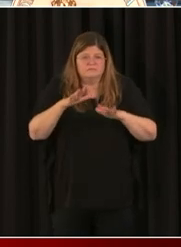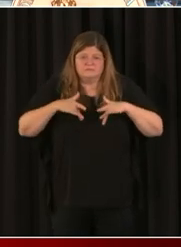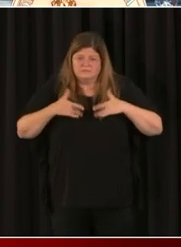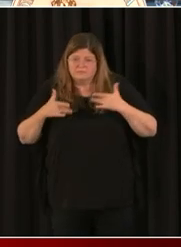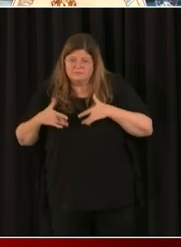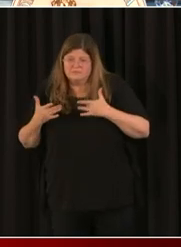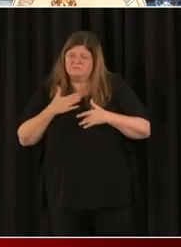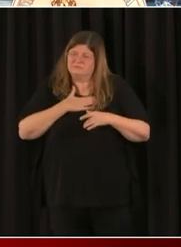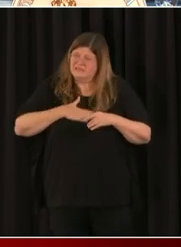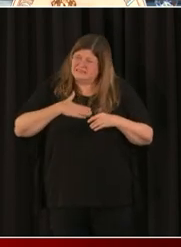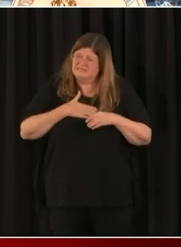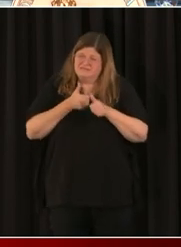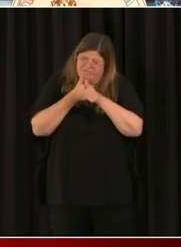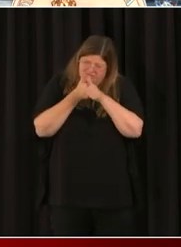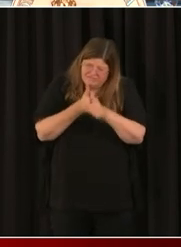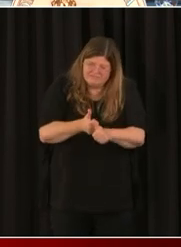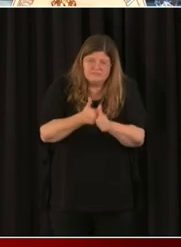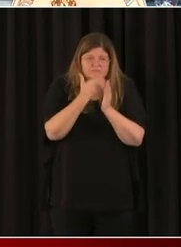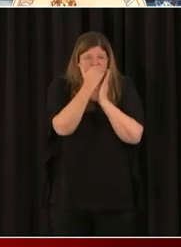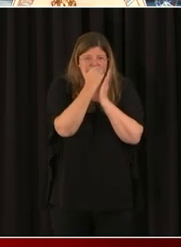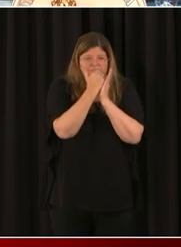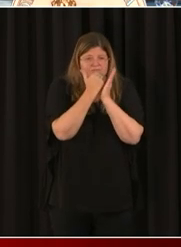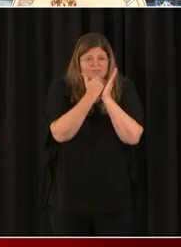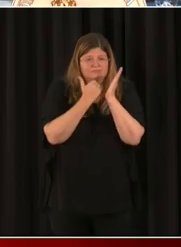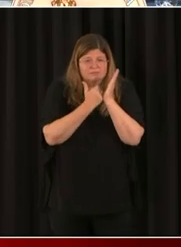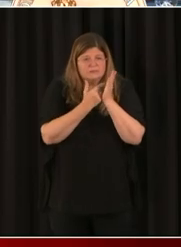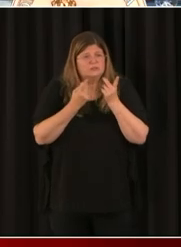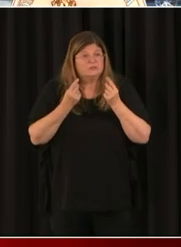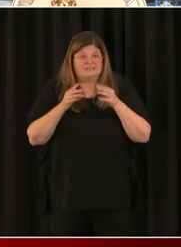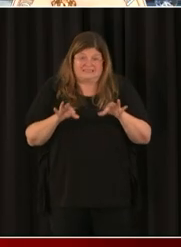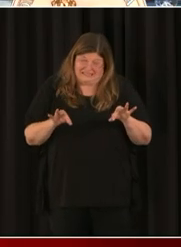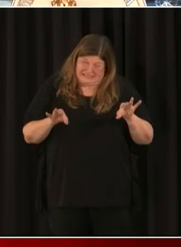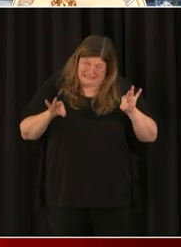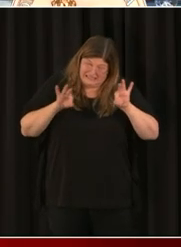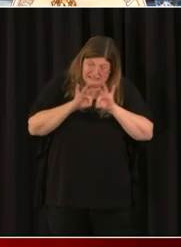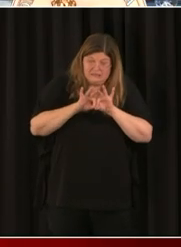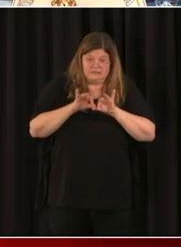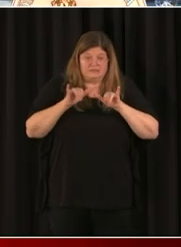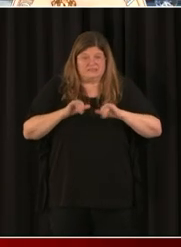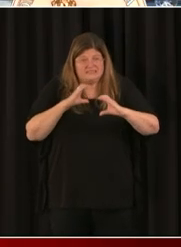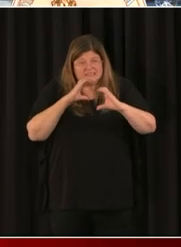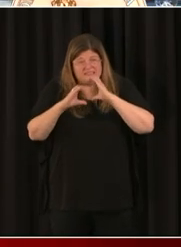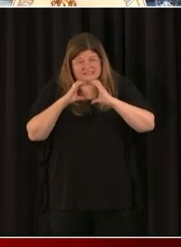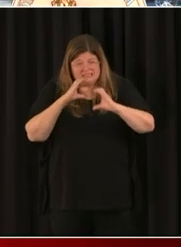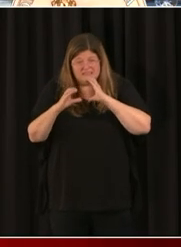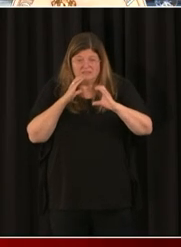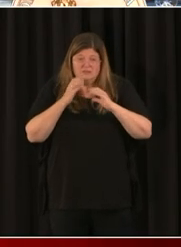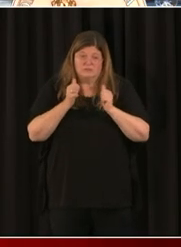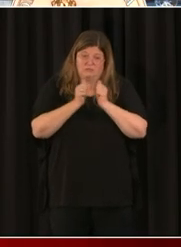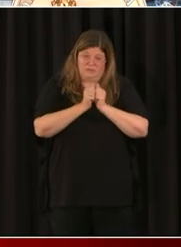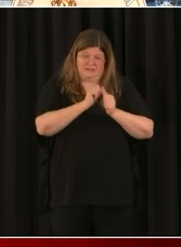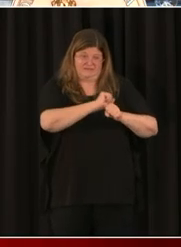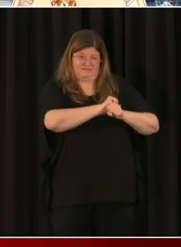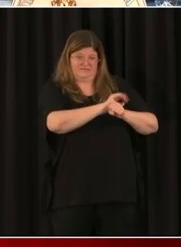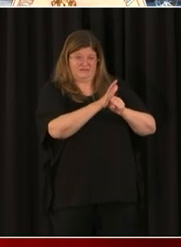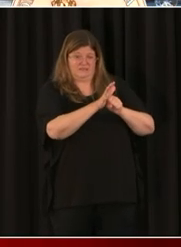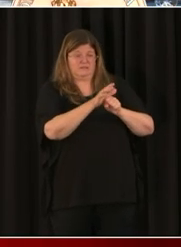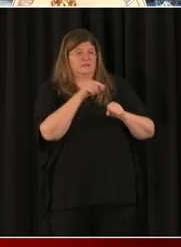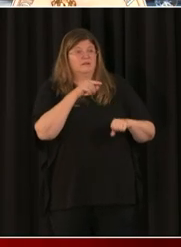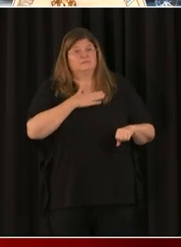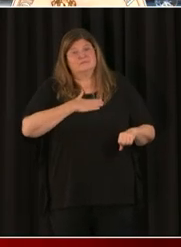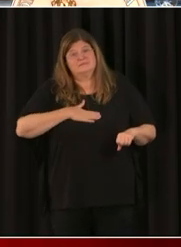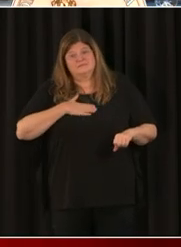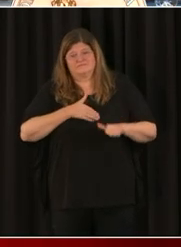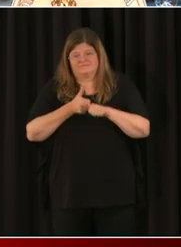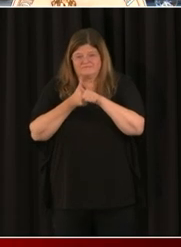they provide. We remain in a very critical time with this virus, so following all of